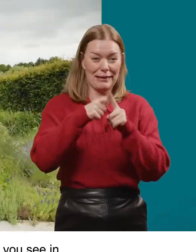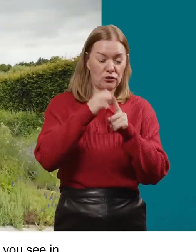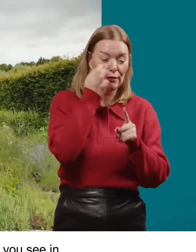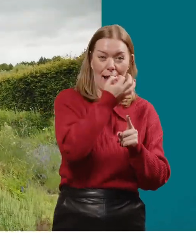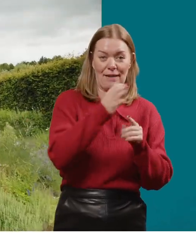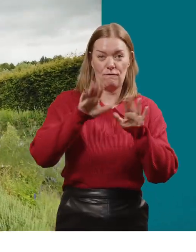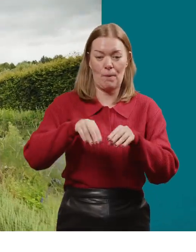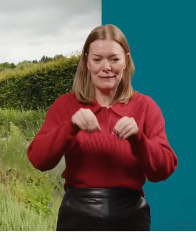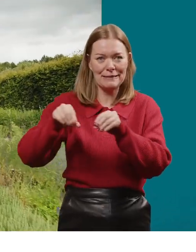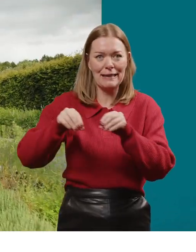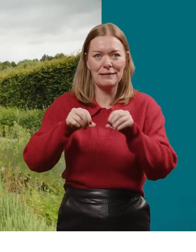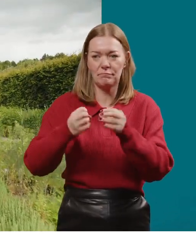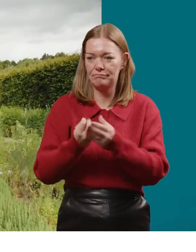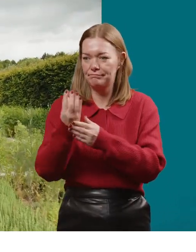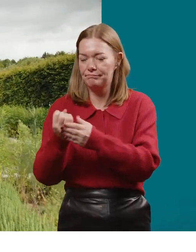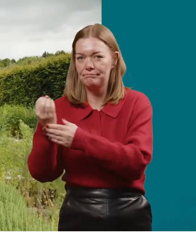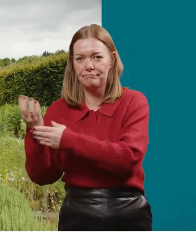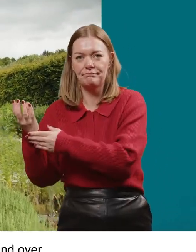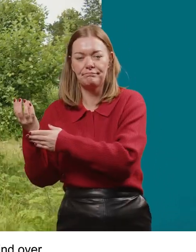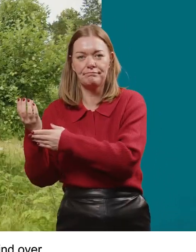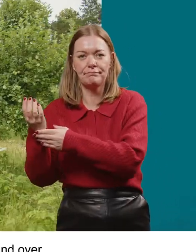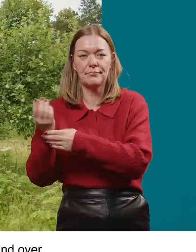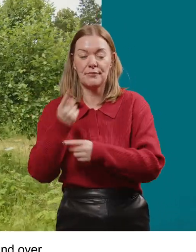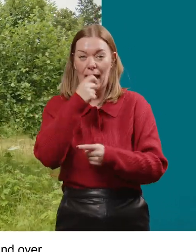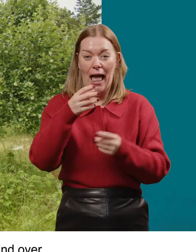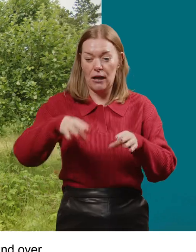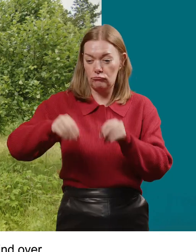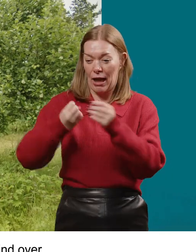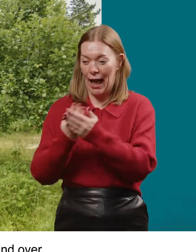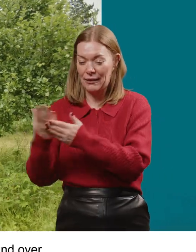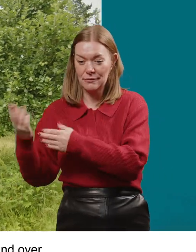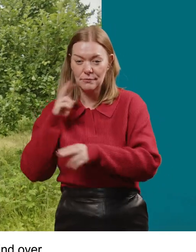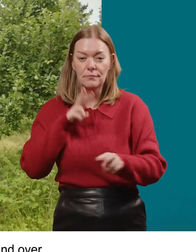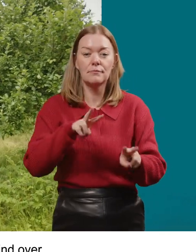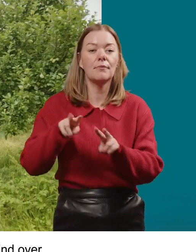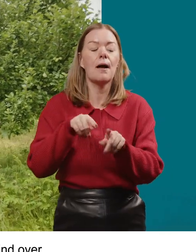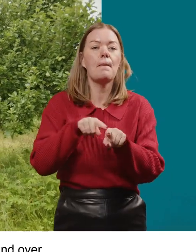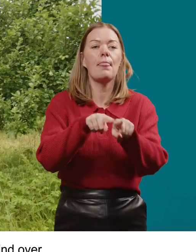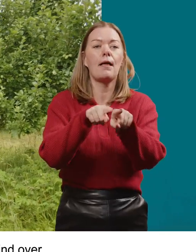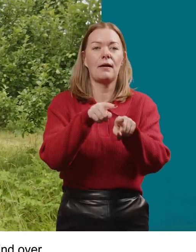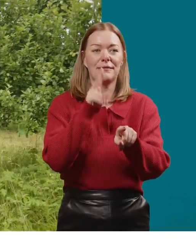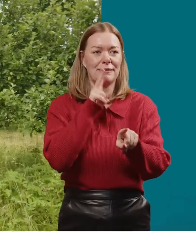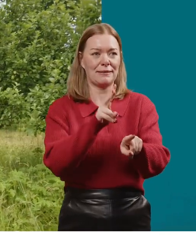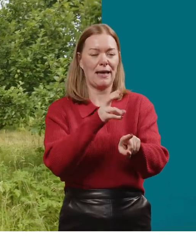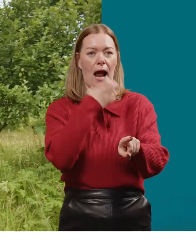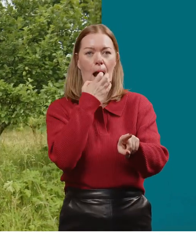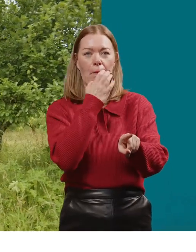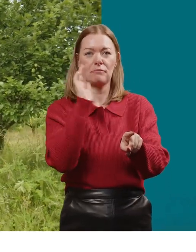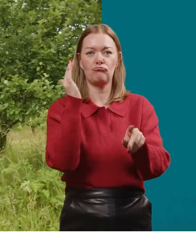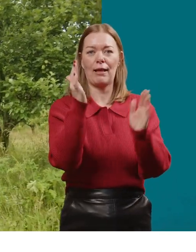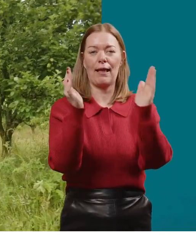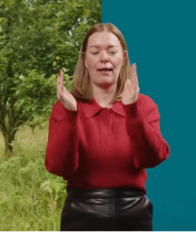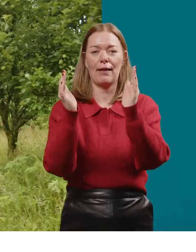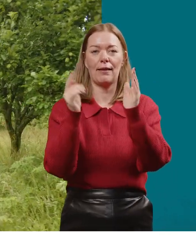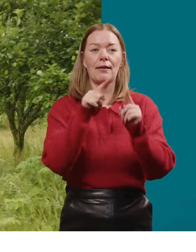from seed. Take the grass path through the orchard where you'll find over 65 varieties of apple tree.